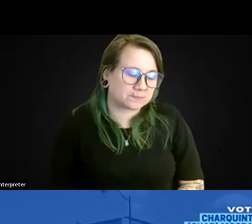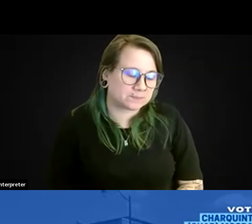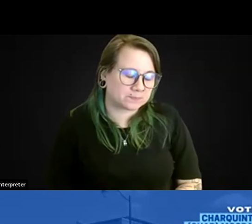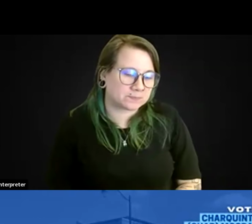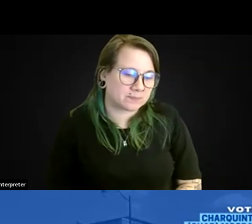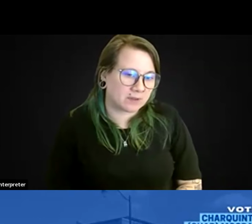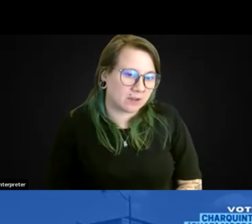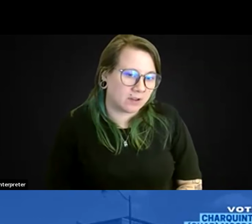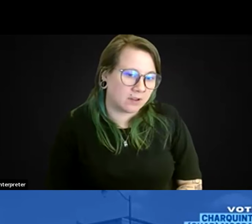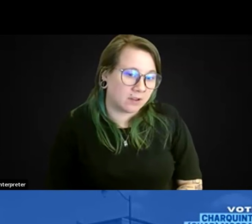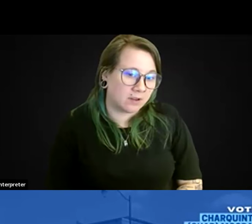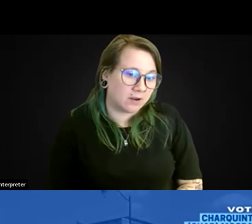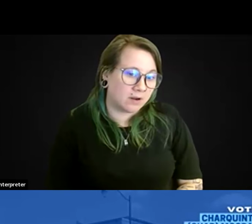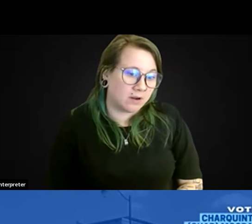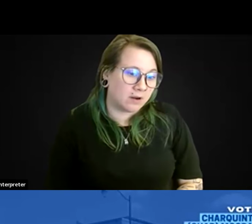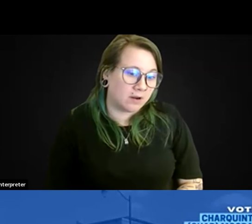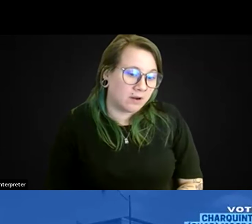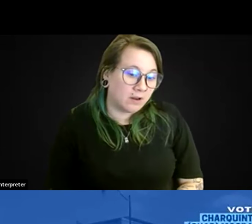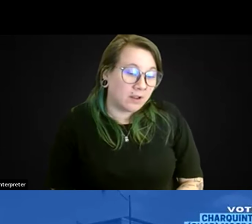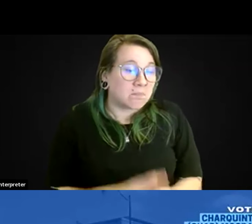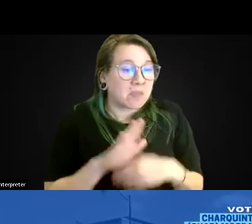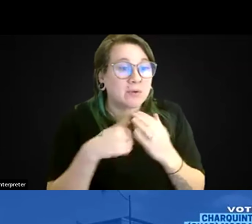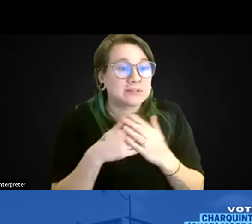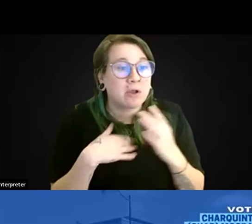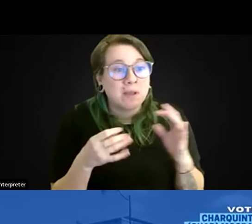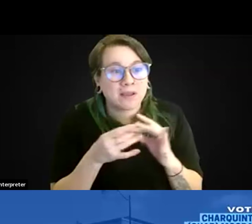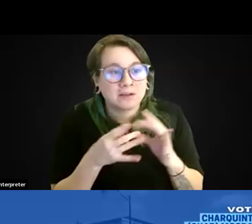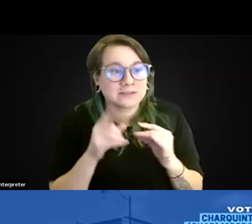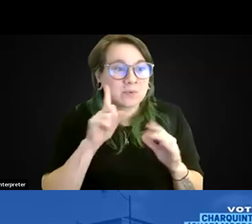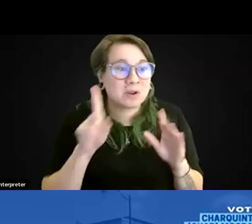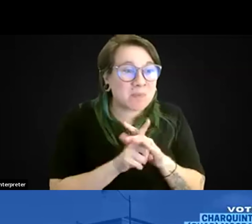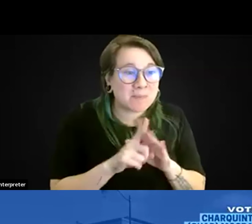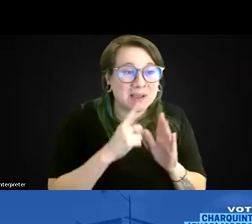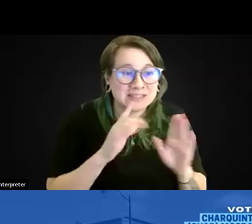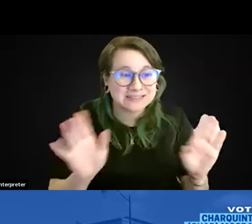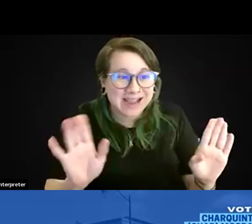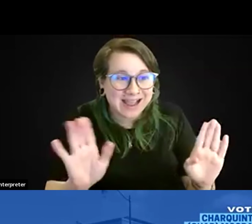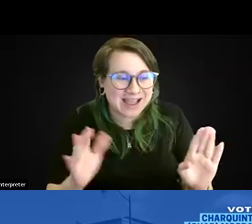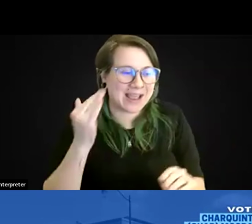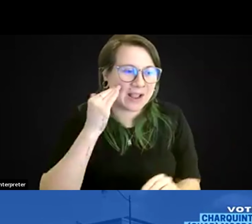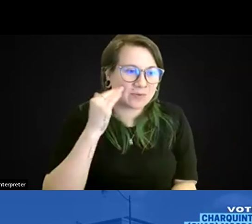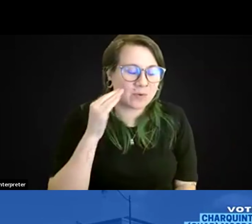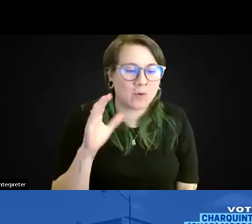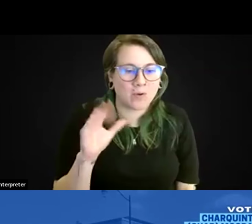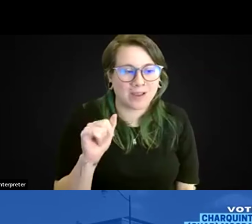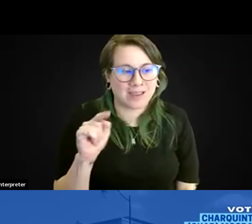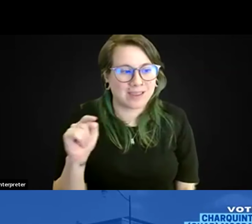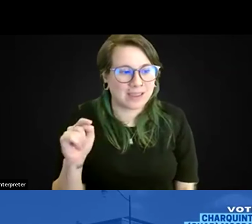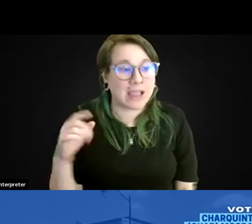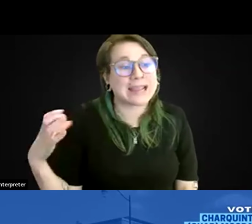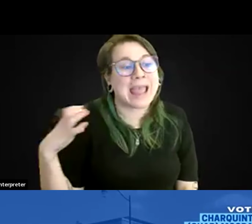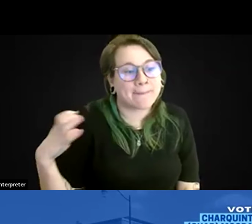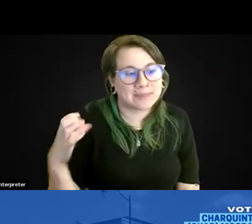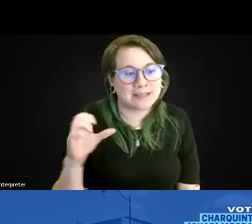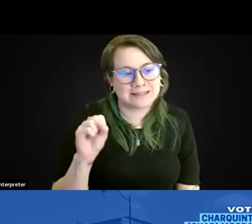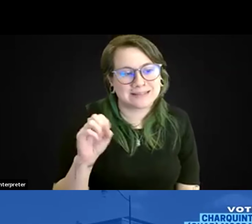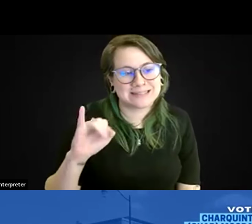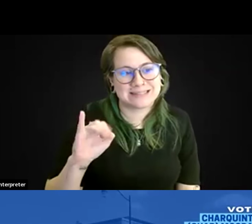anyway, that's all I got. I just wanted to at least say hi to everybody. I know that Captain Simic was supposed to be on tonight, but